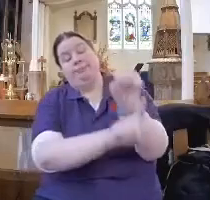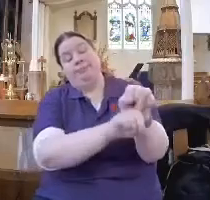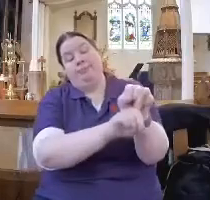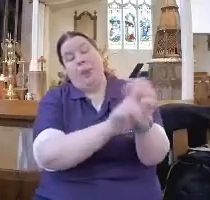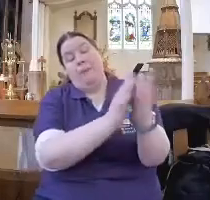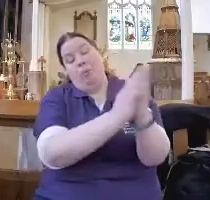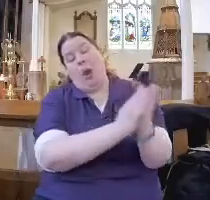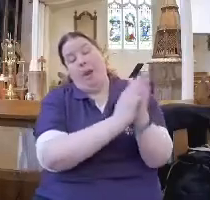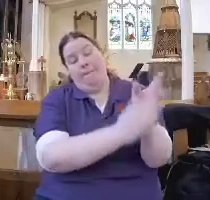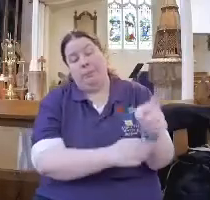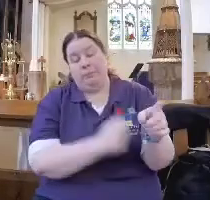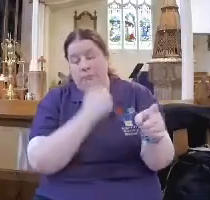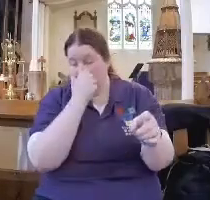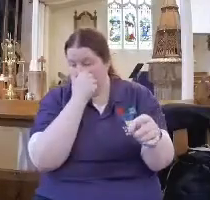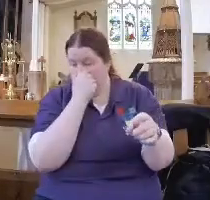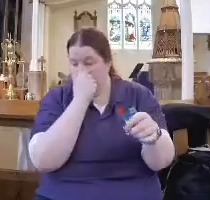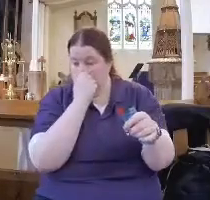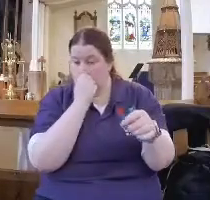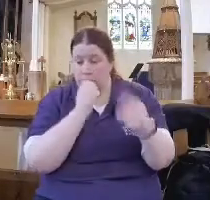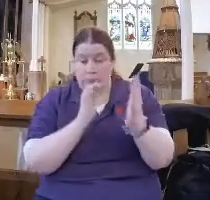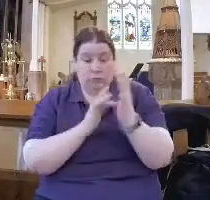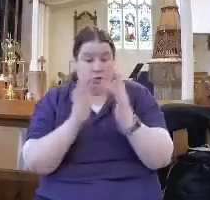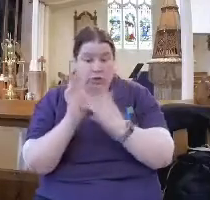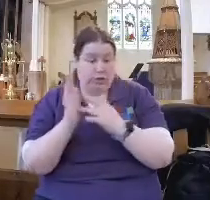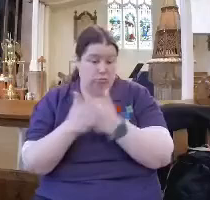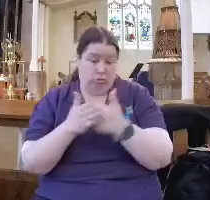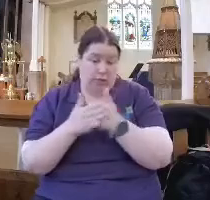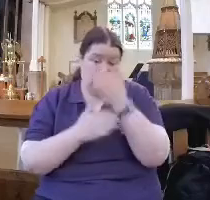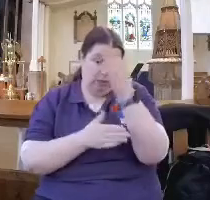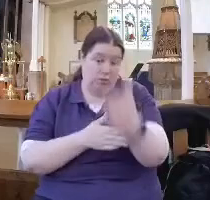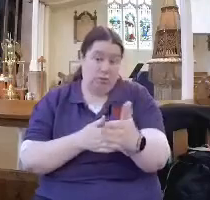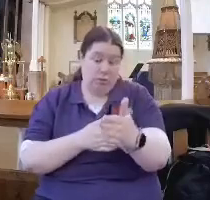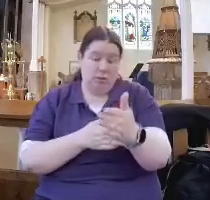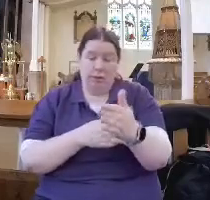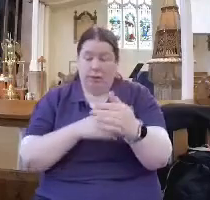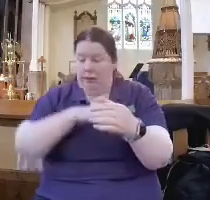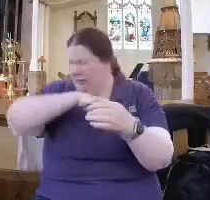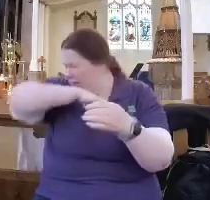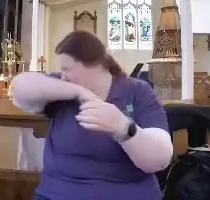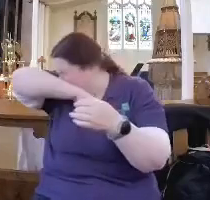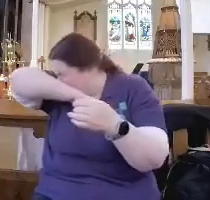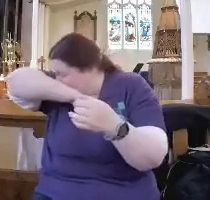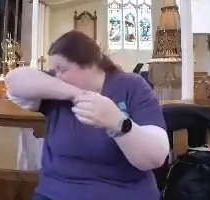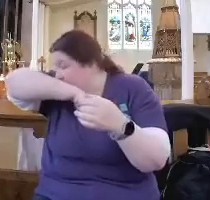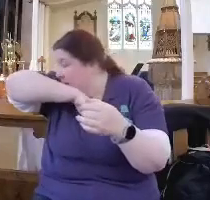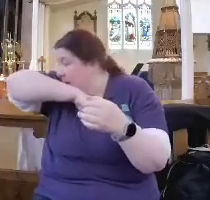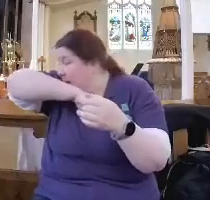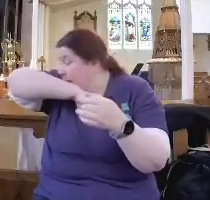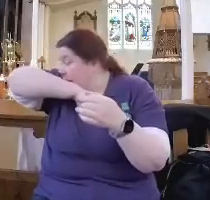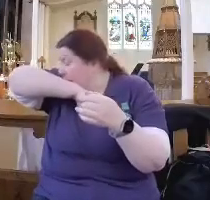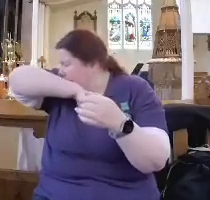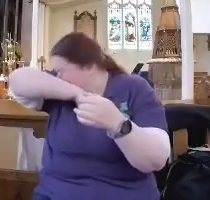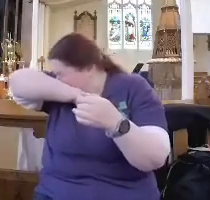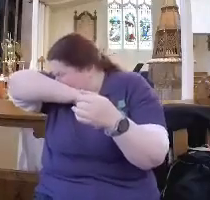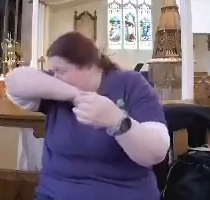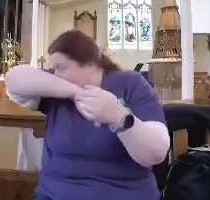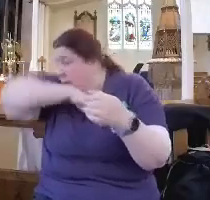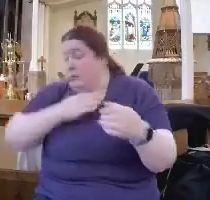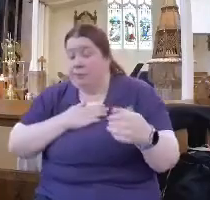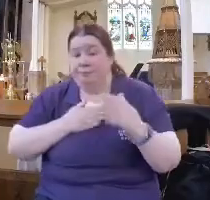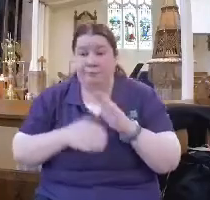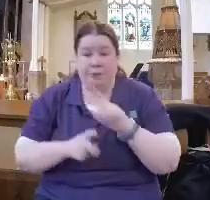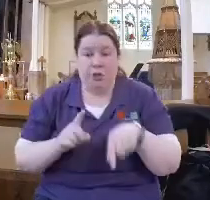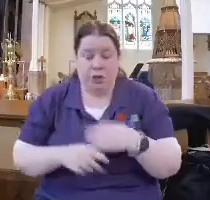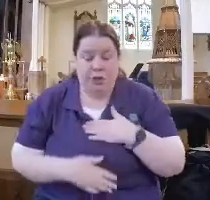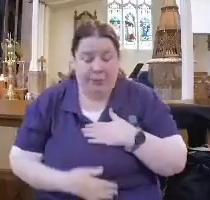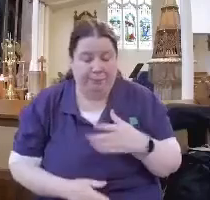Jesus, we're told, had the custom of going to the synagogue. And we told them Paul did too. And indeed, throughout